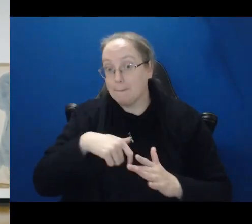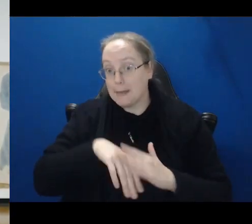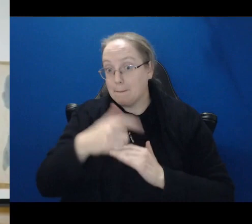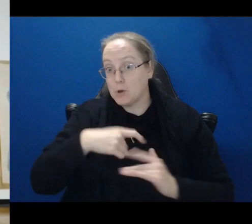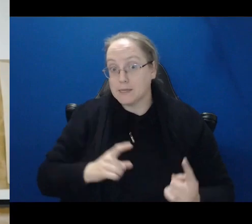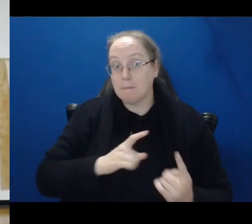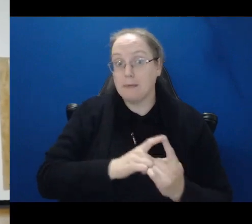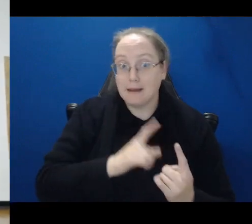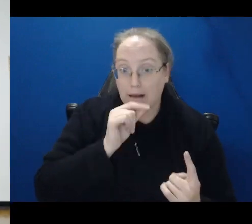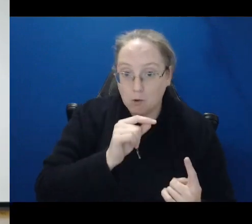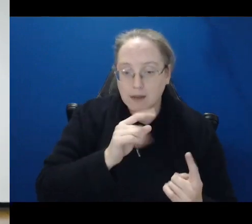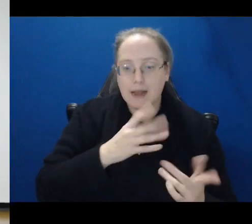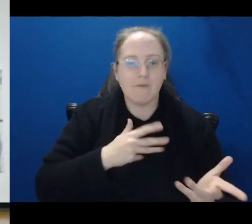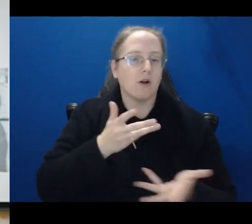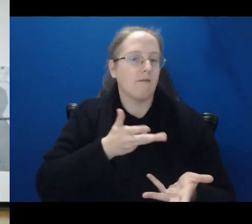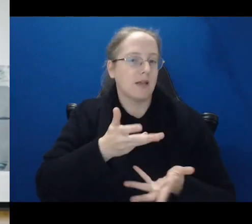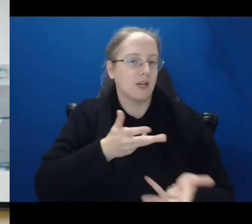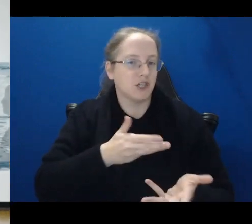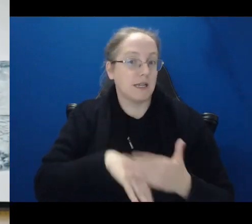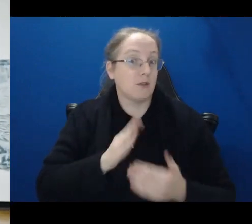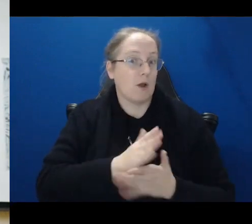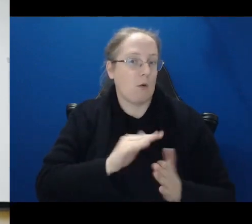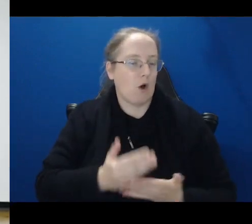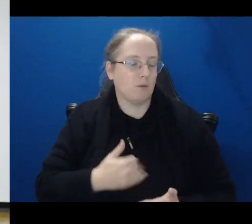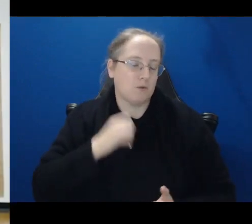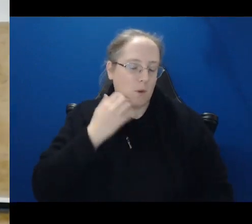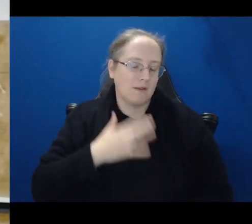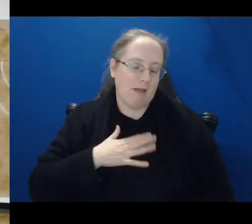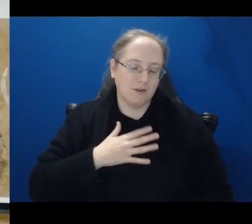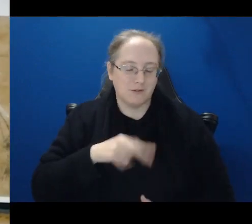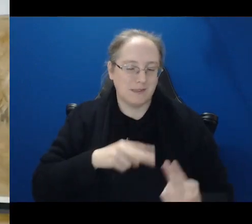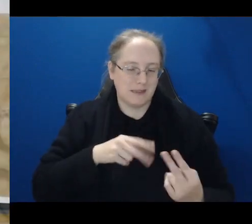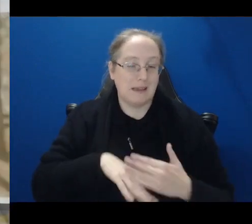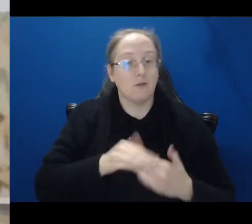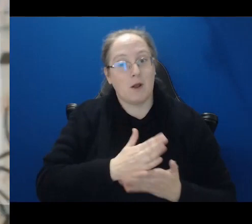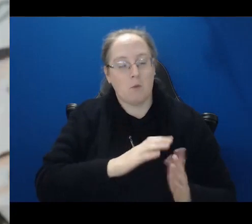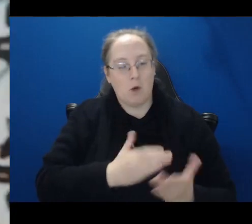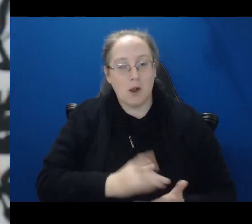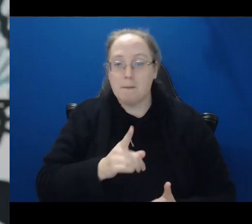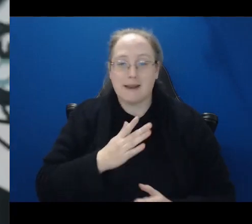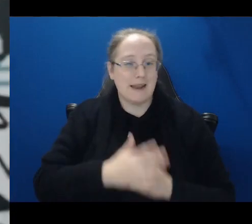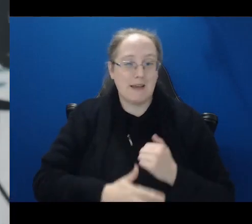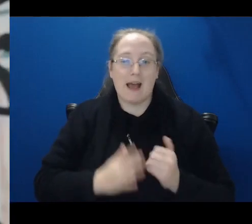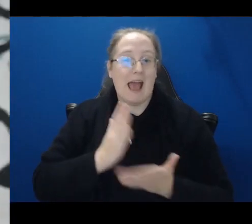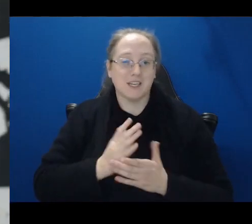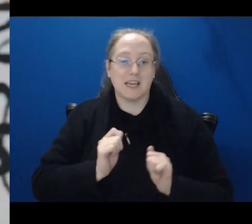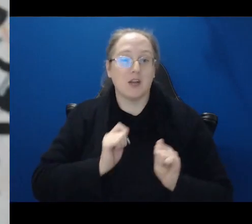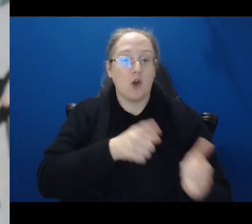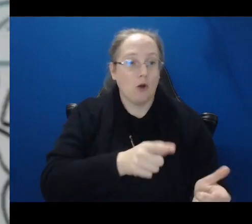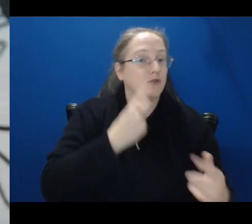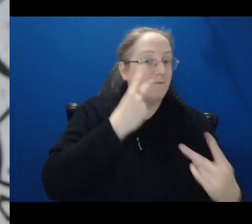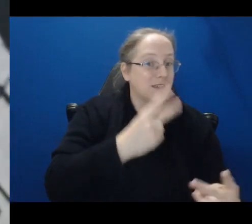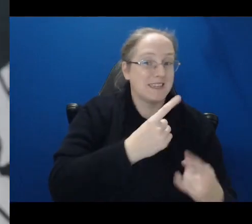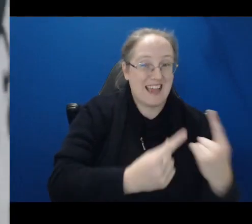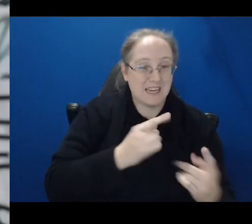conversation in the real, which is always preferable. But we never could get to each other's studios during the